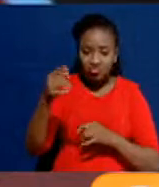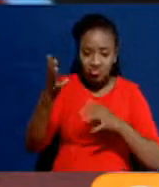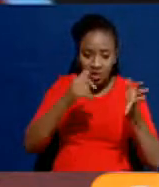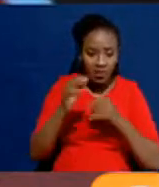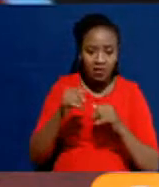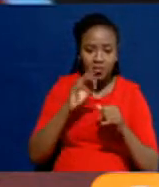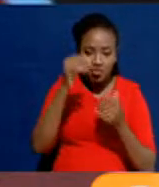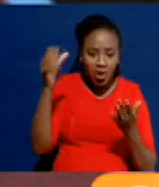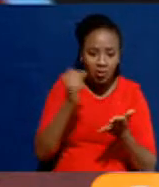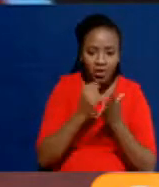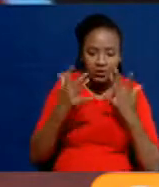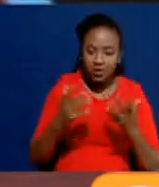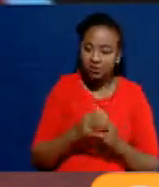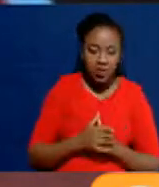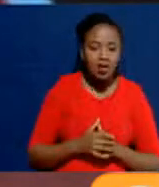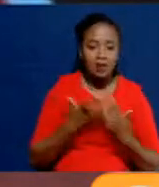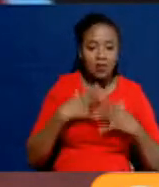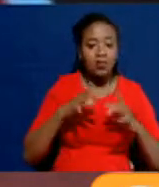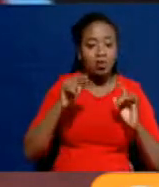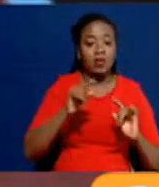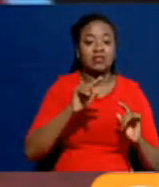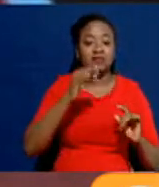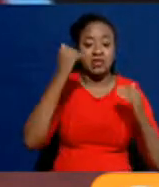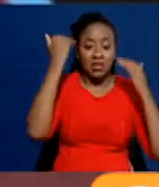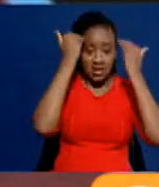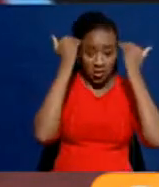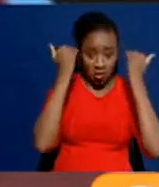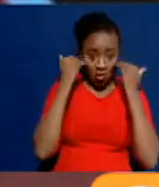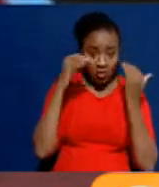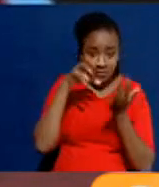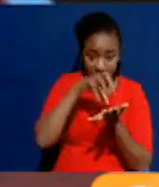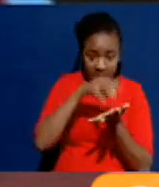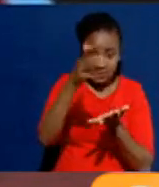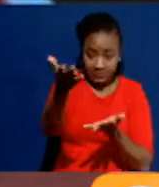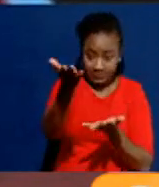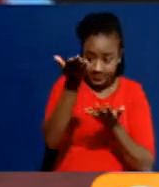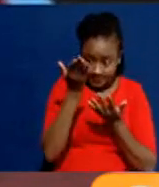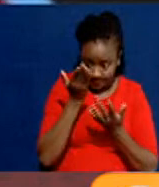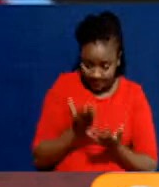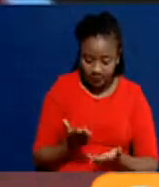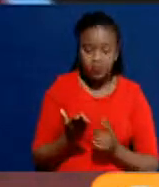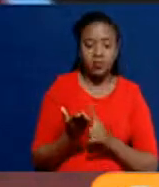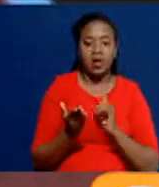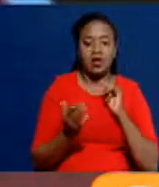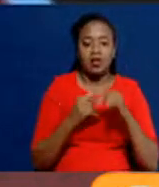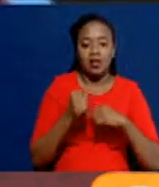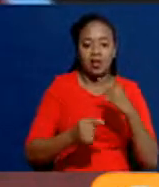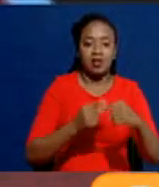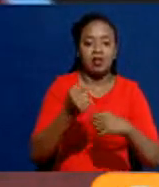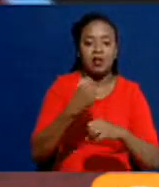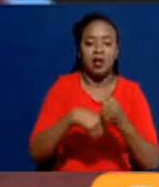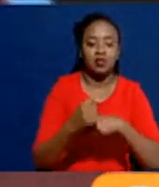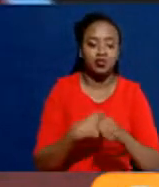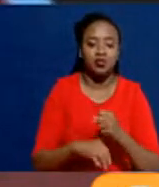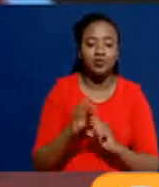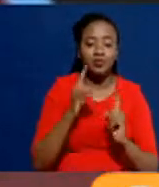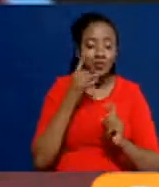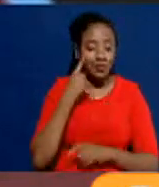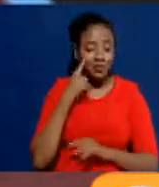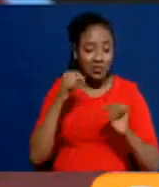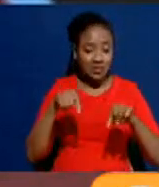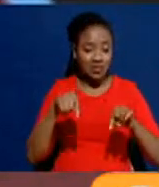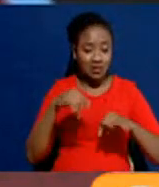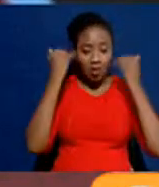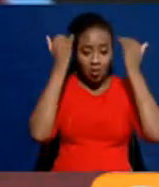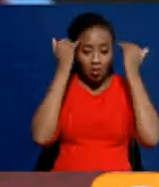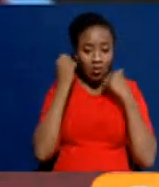appointed? Mm-hmm. People must argue in court, and that's the role of the petitioners. And look at what the court did this time. Just